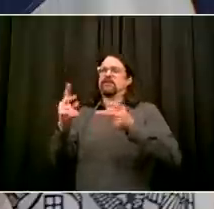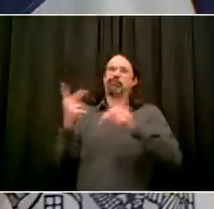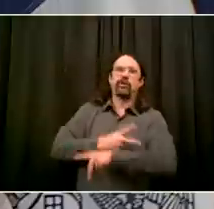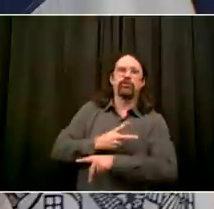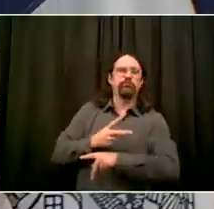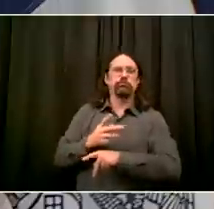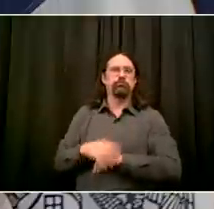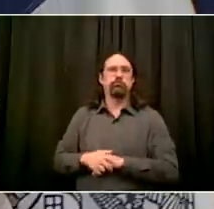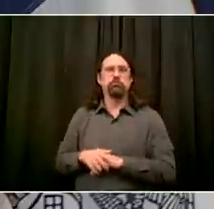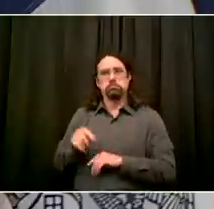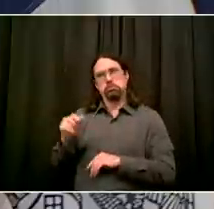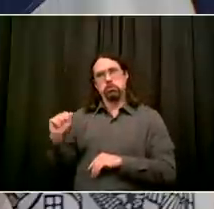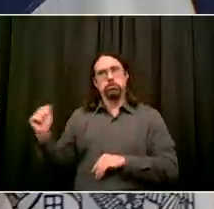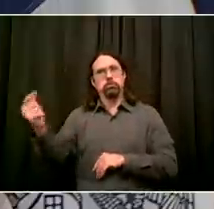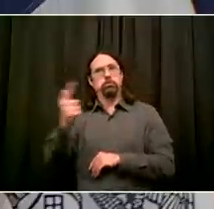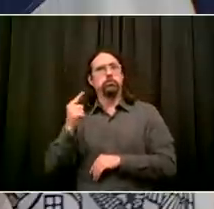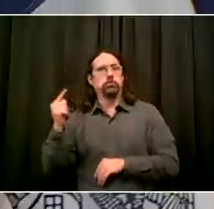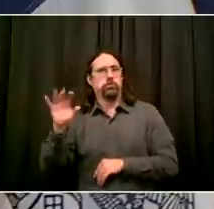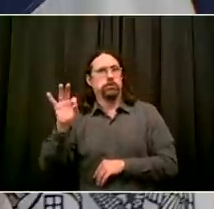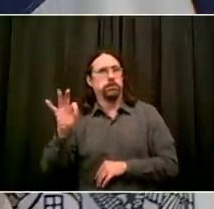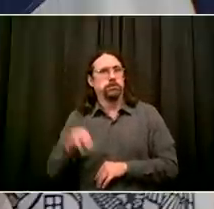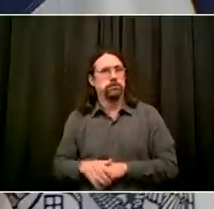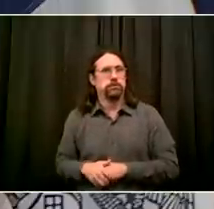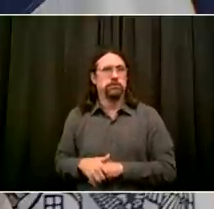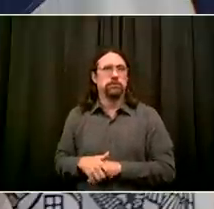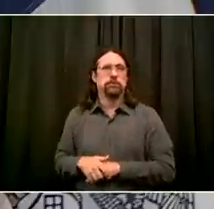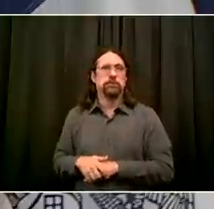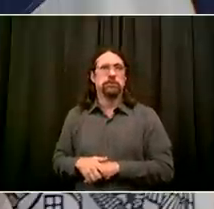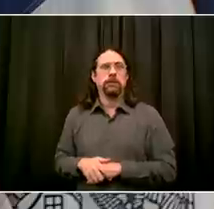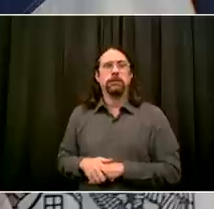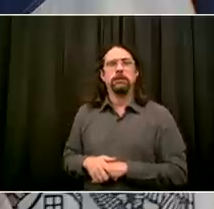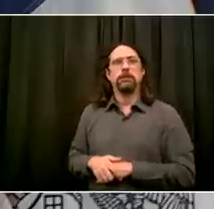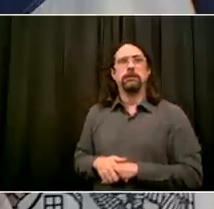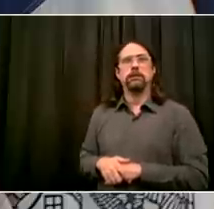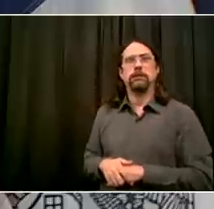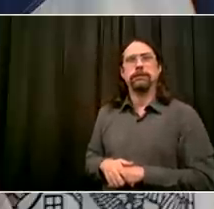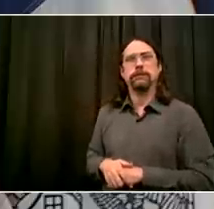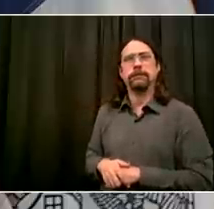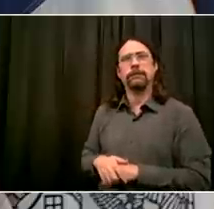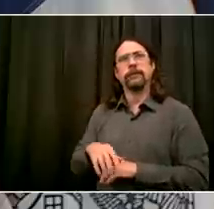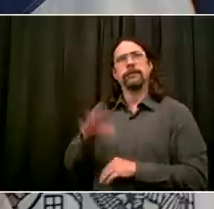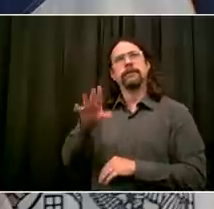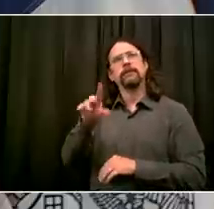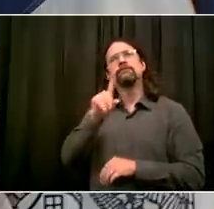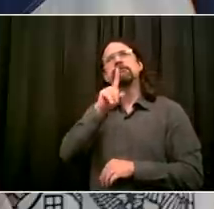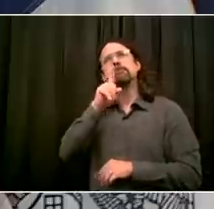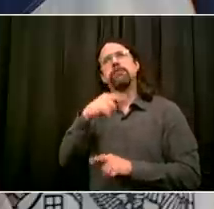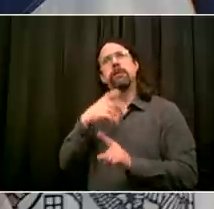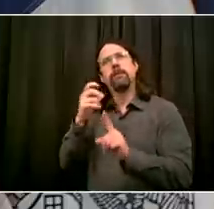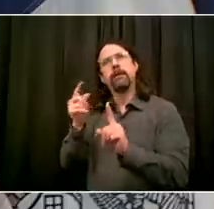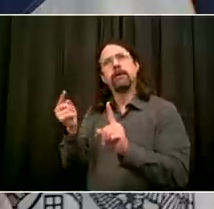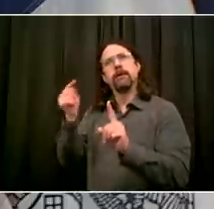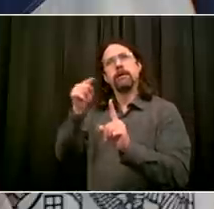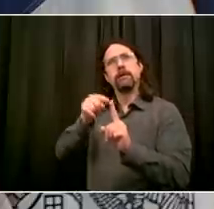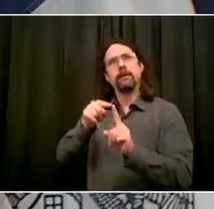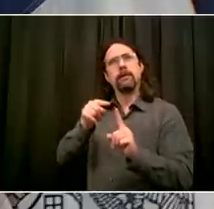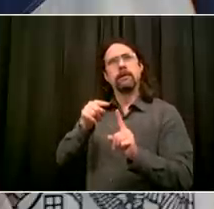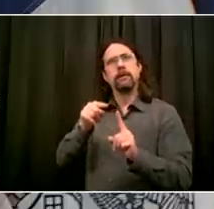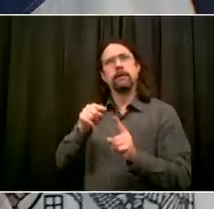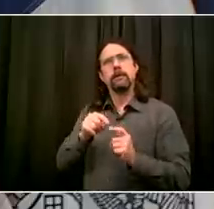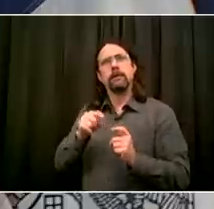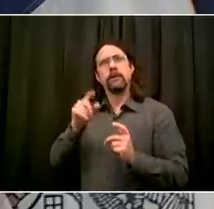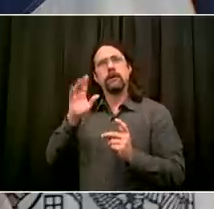the community where there are negative messages being put out, telling people not to wear masks and that coronavirus is a hoax and all that. We are fighting that